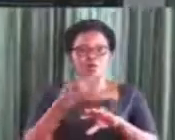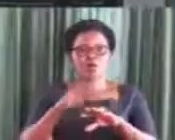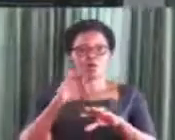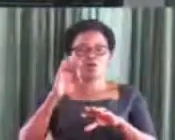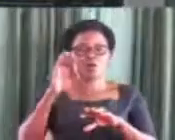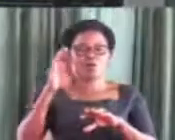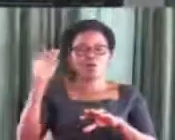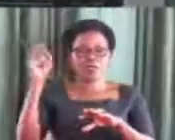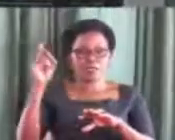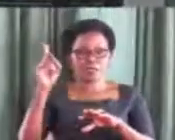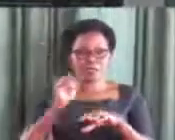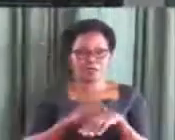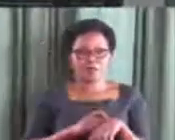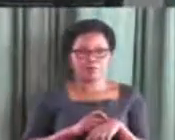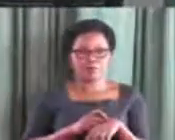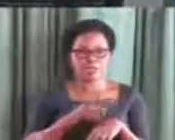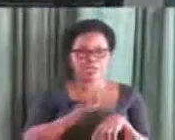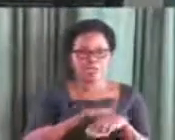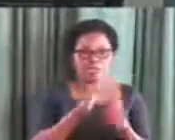which is the